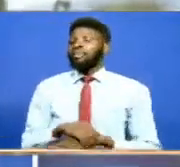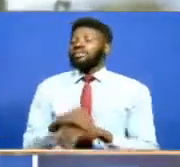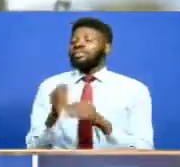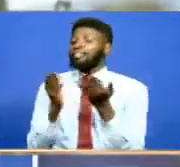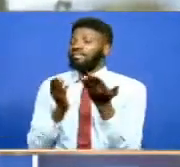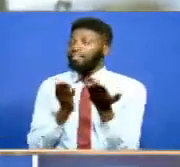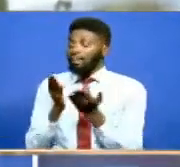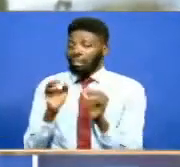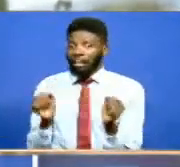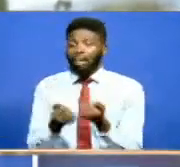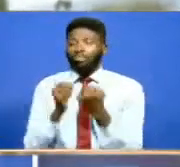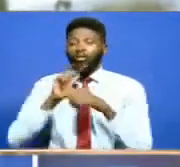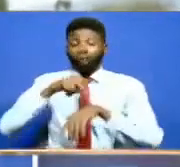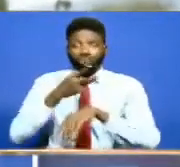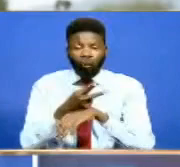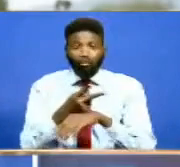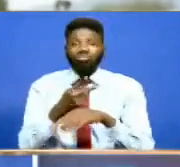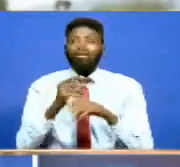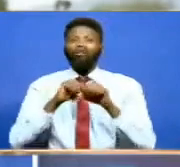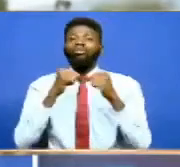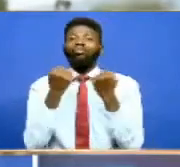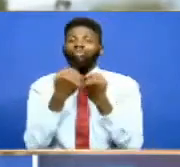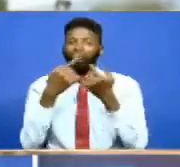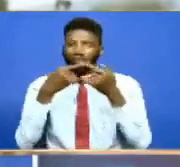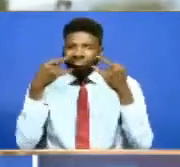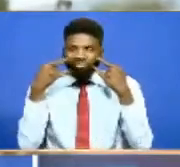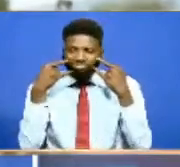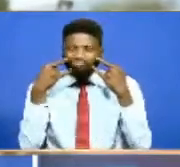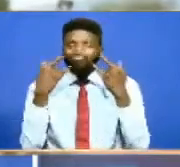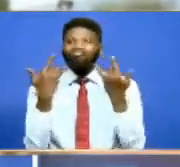masks. And in fact, in compliance with that agreement,